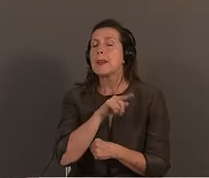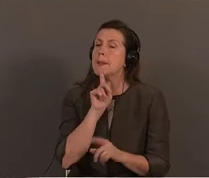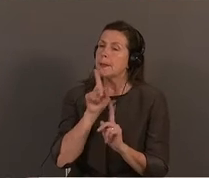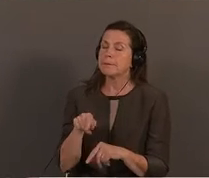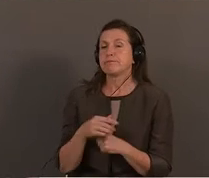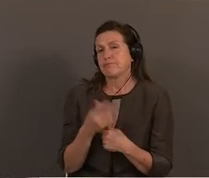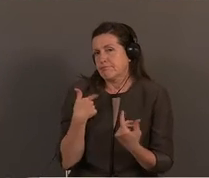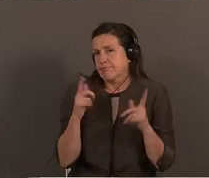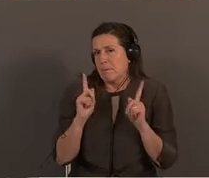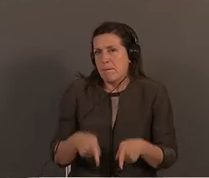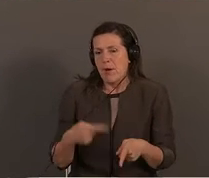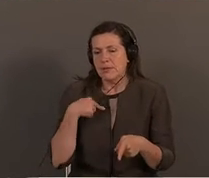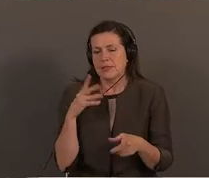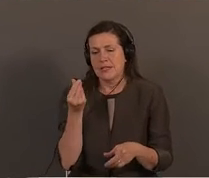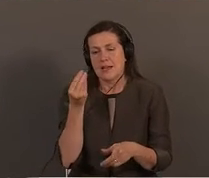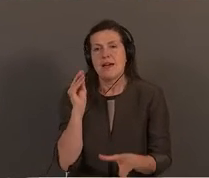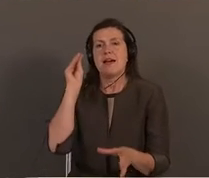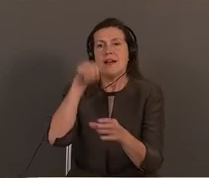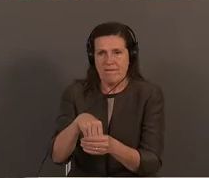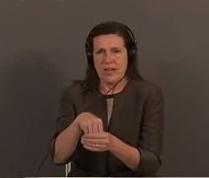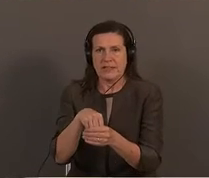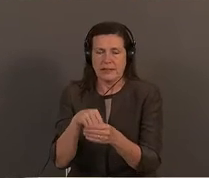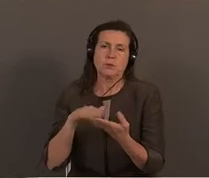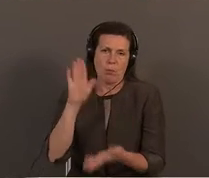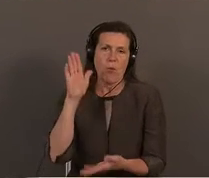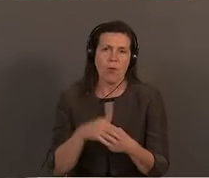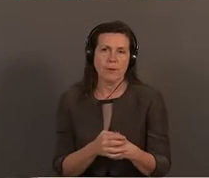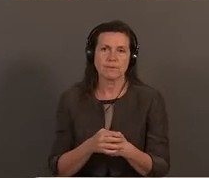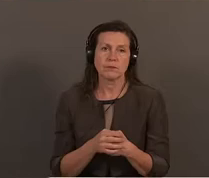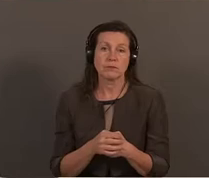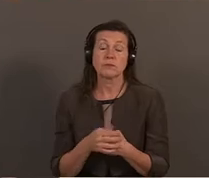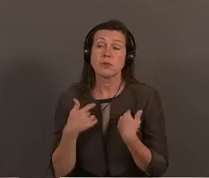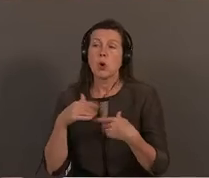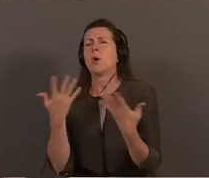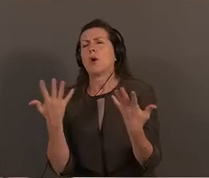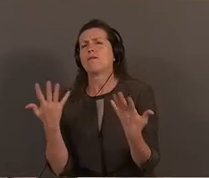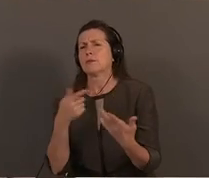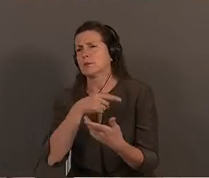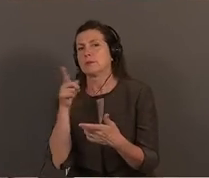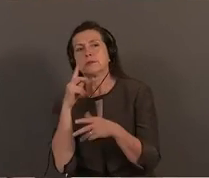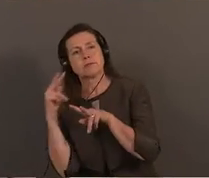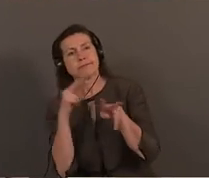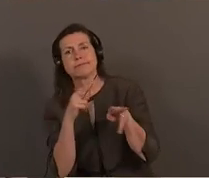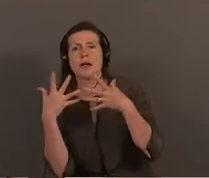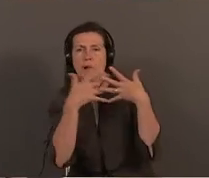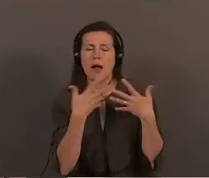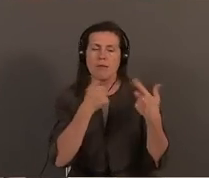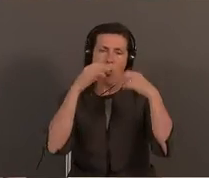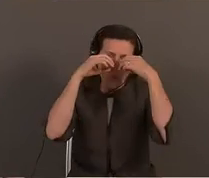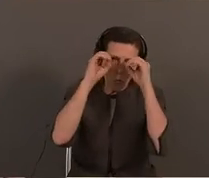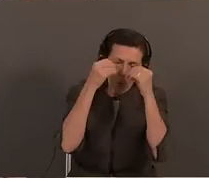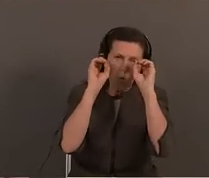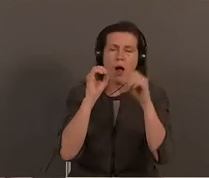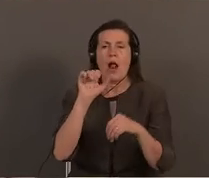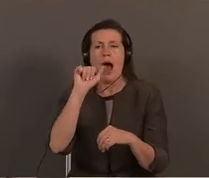often, our people say that, look, in the United States, they have Google and Amazon